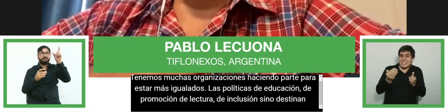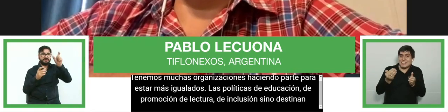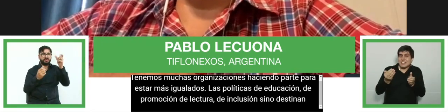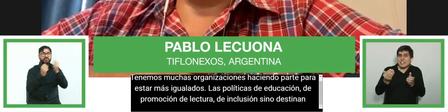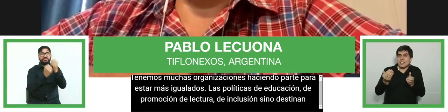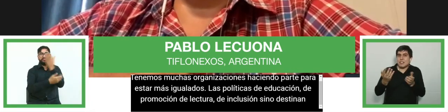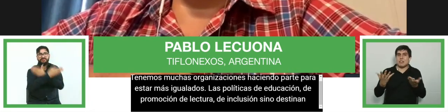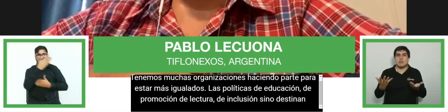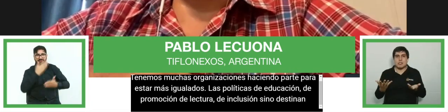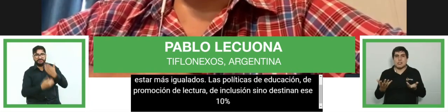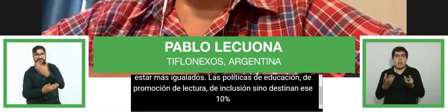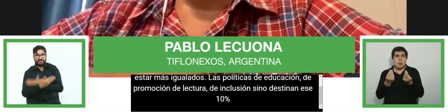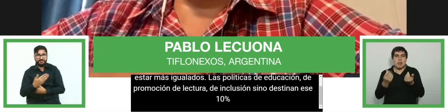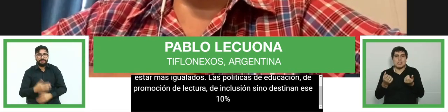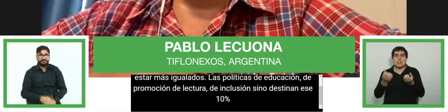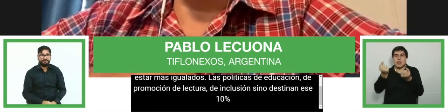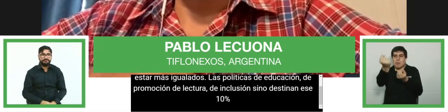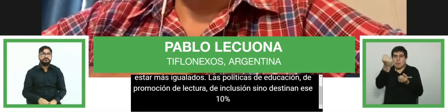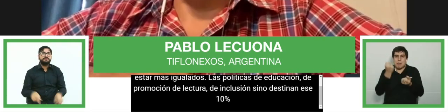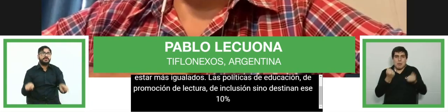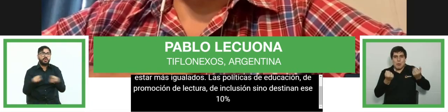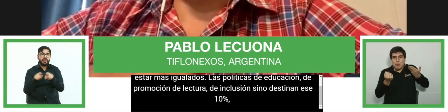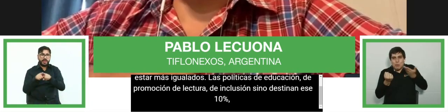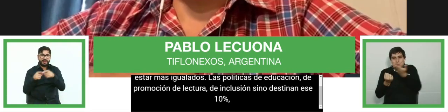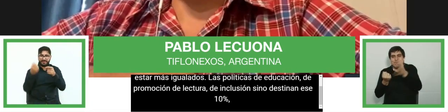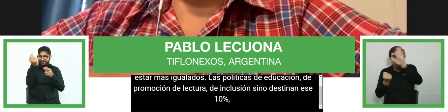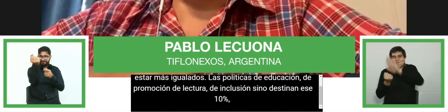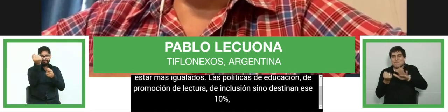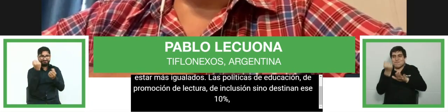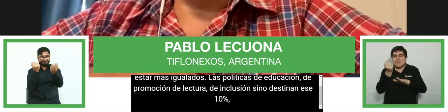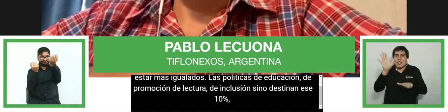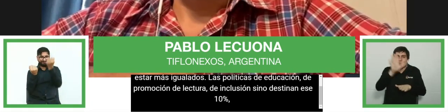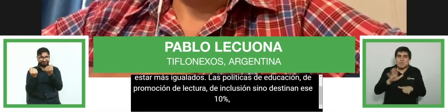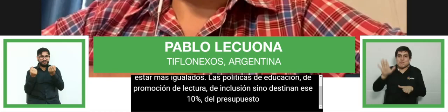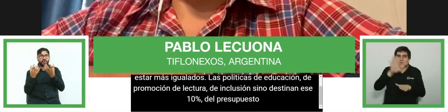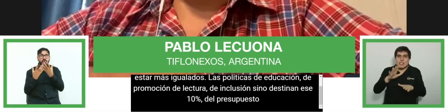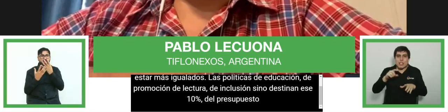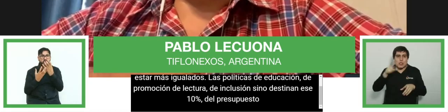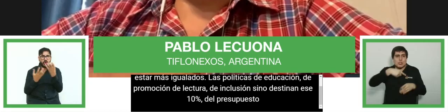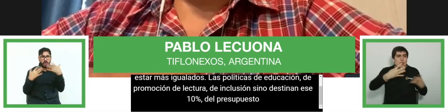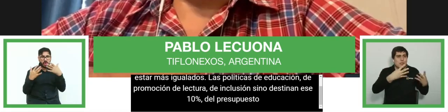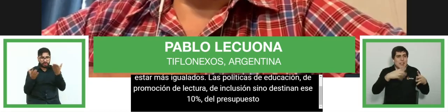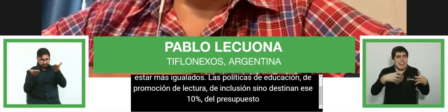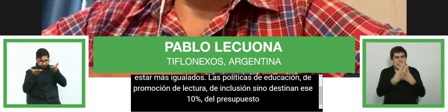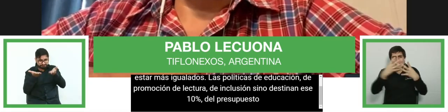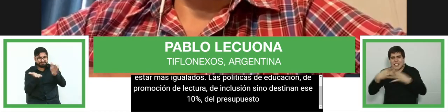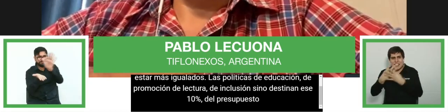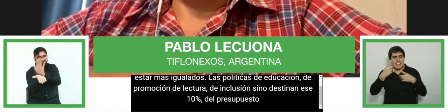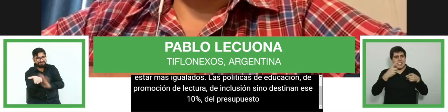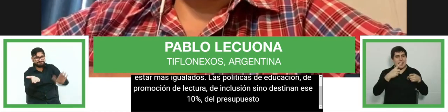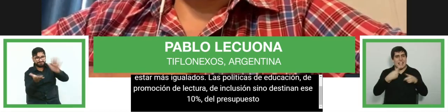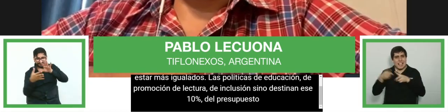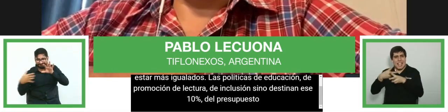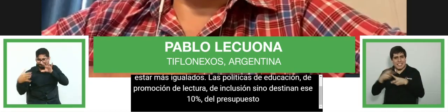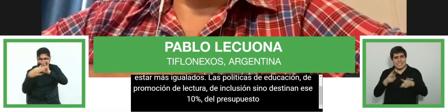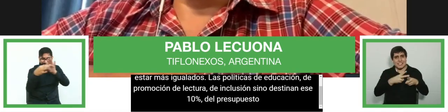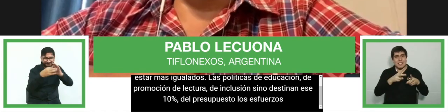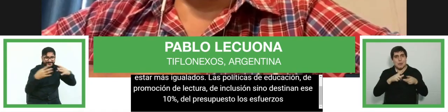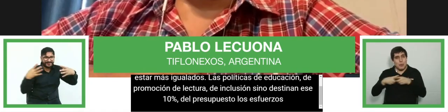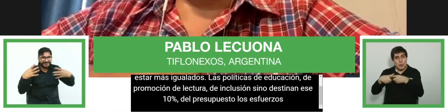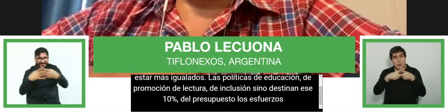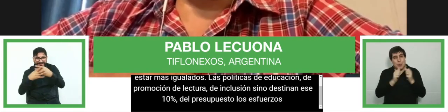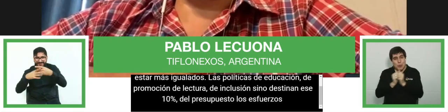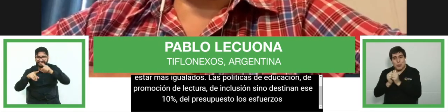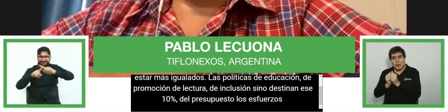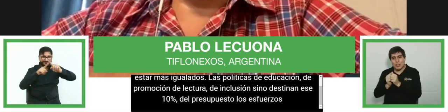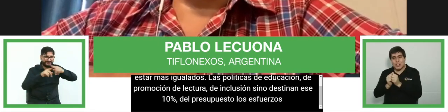saying says here. Even if we make up all these networks, our efforts will be very good because